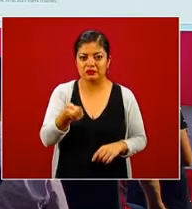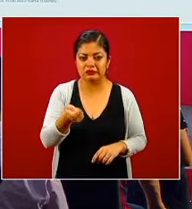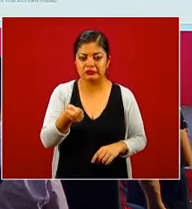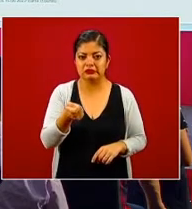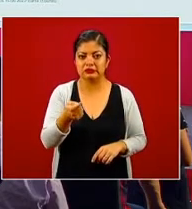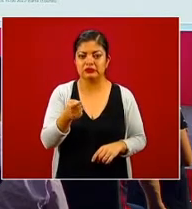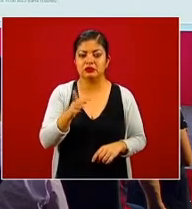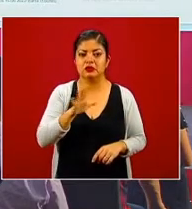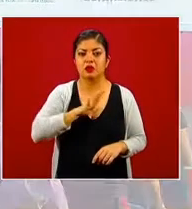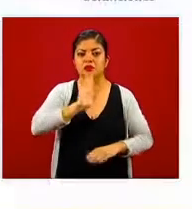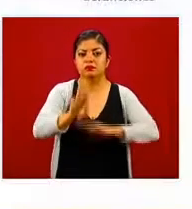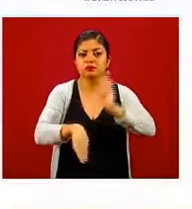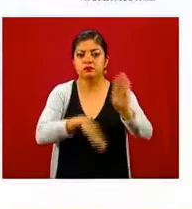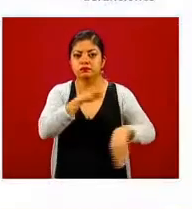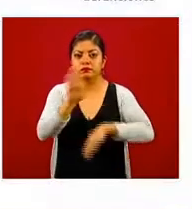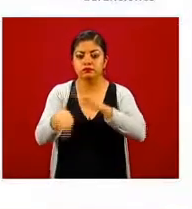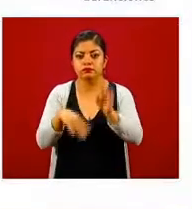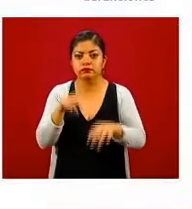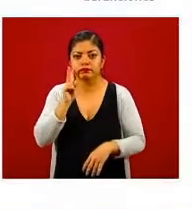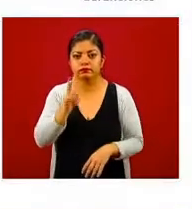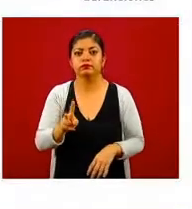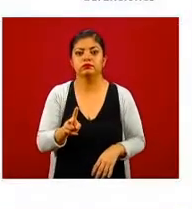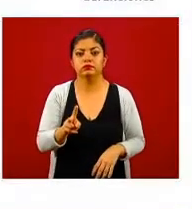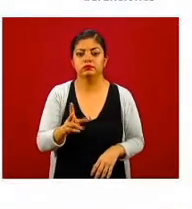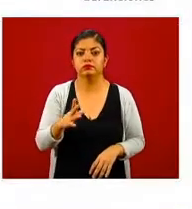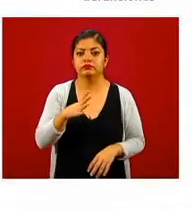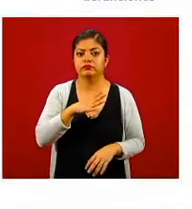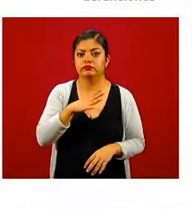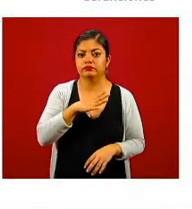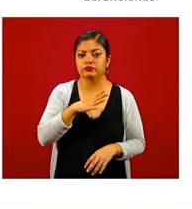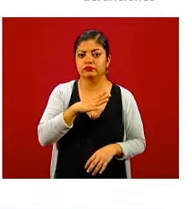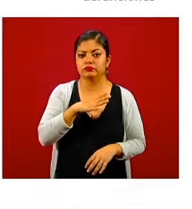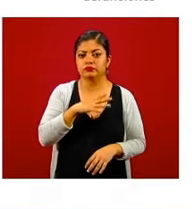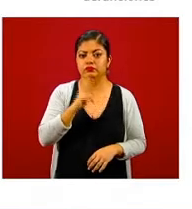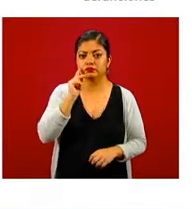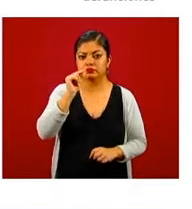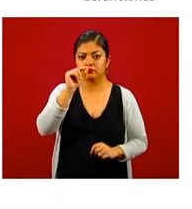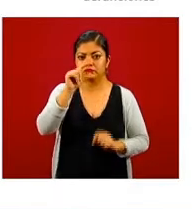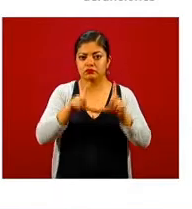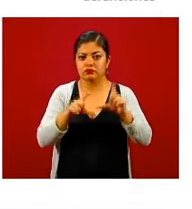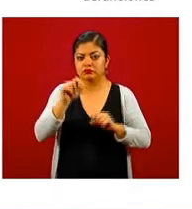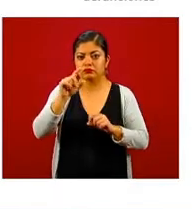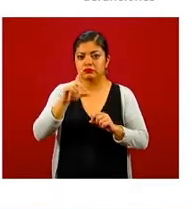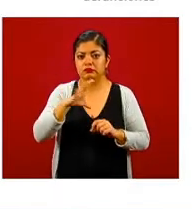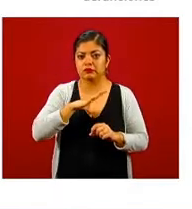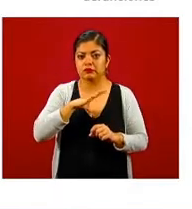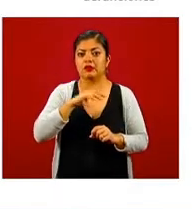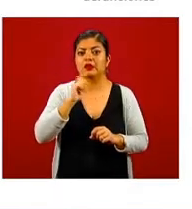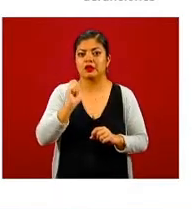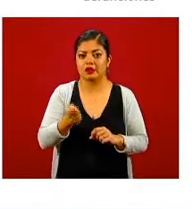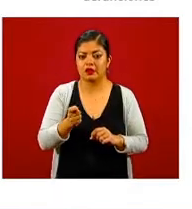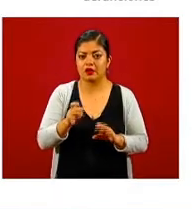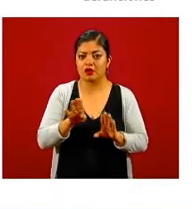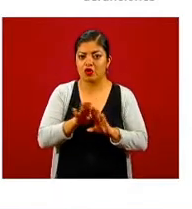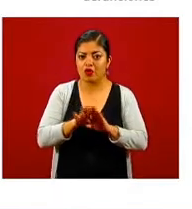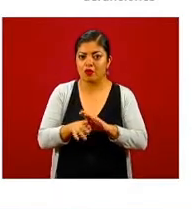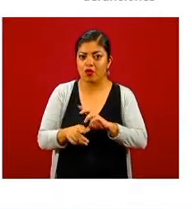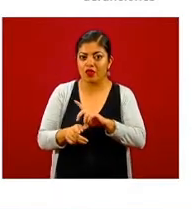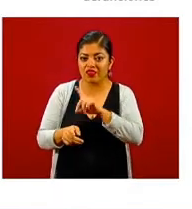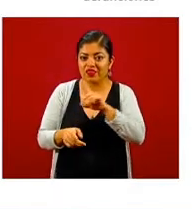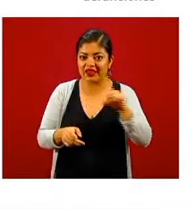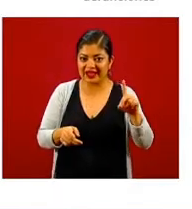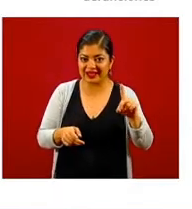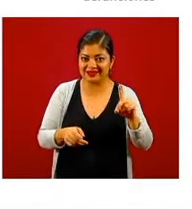Our next graph will show us distribution, but by death. And this speaks to us to how the bars